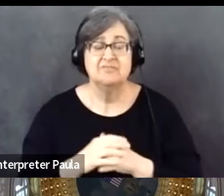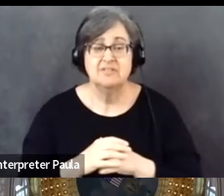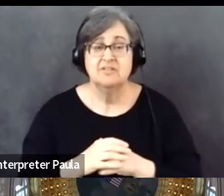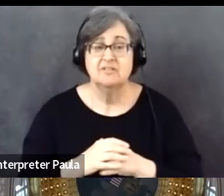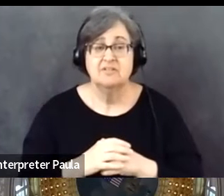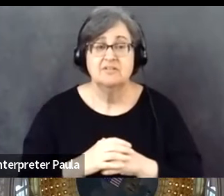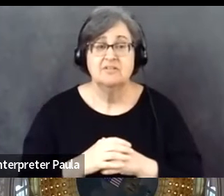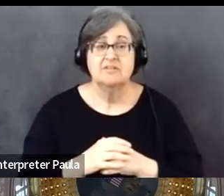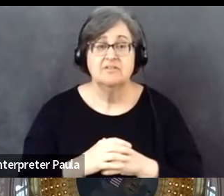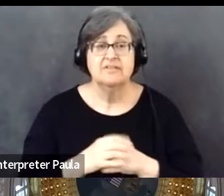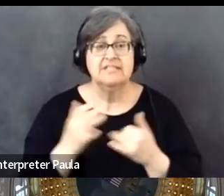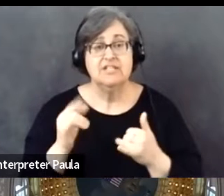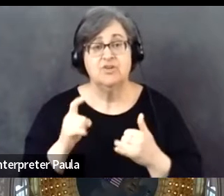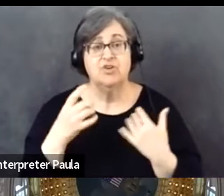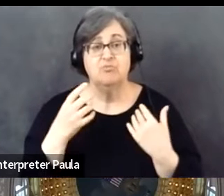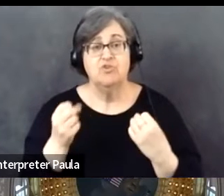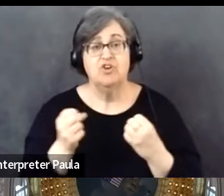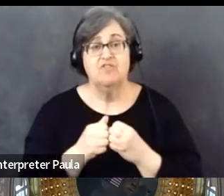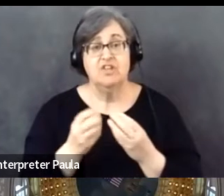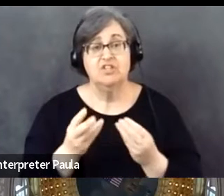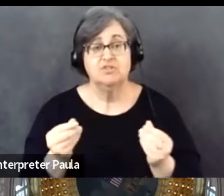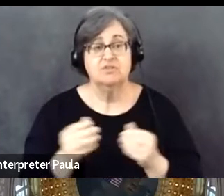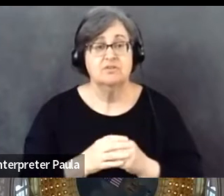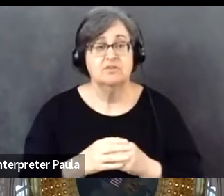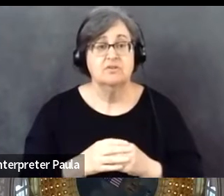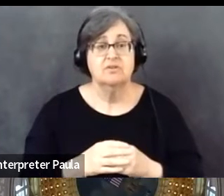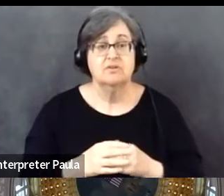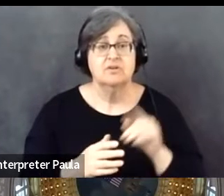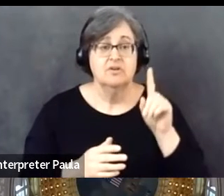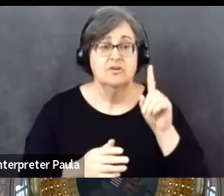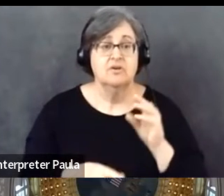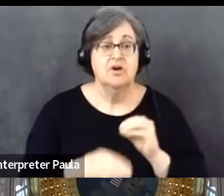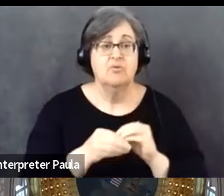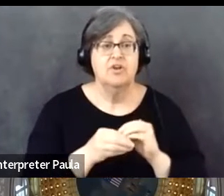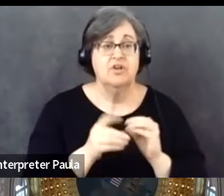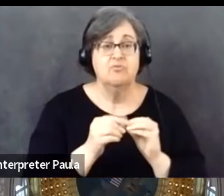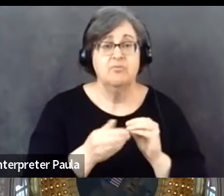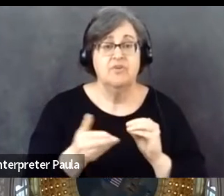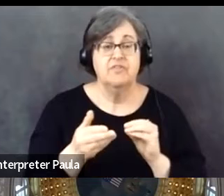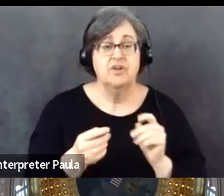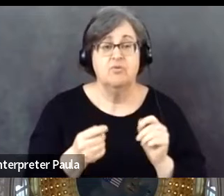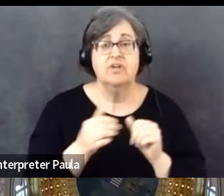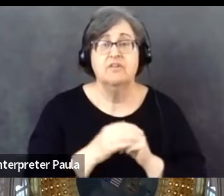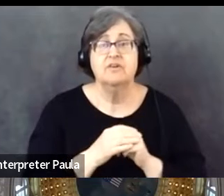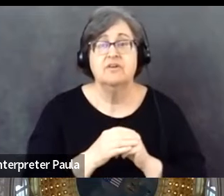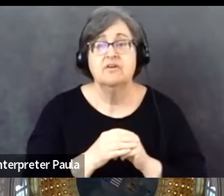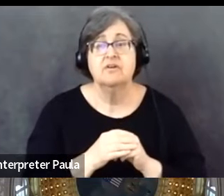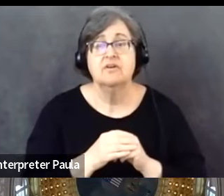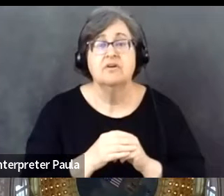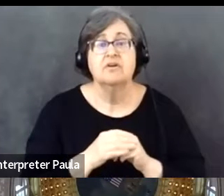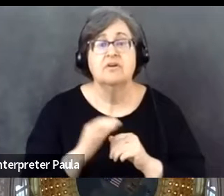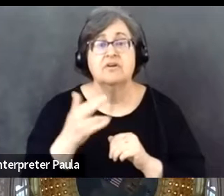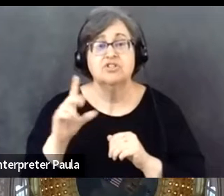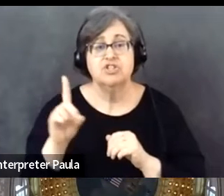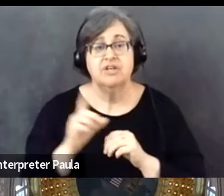it's a time to come and be brave with those solutions. Just one quick thing to that. So, with that